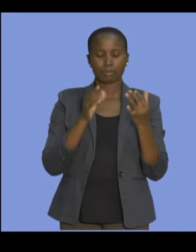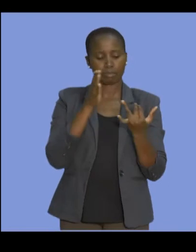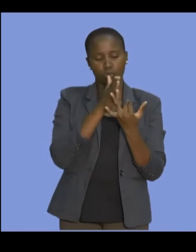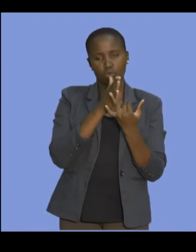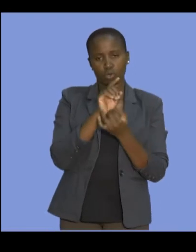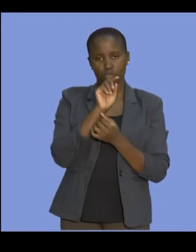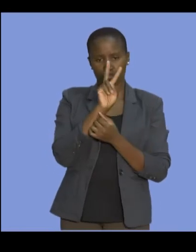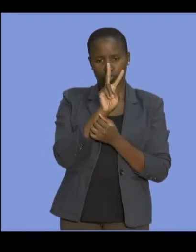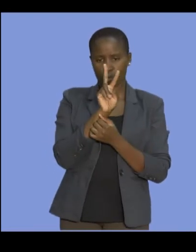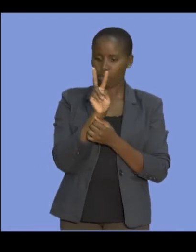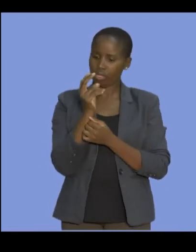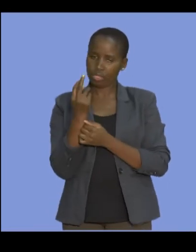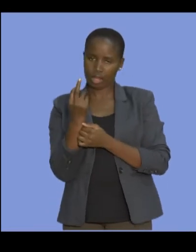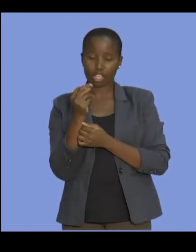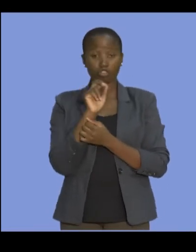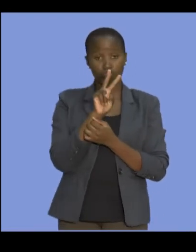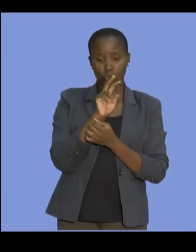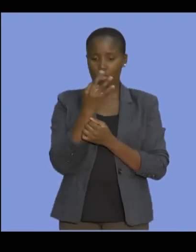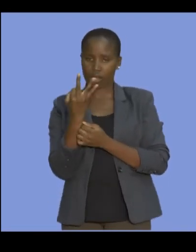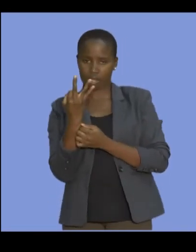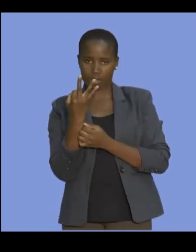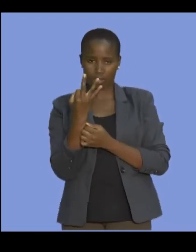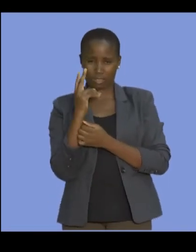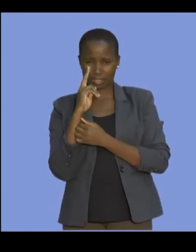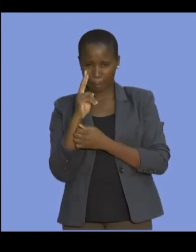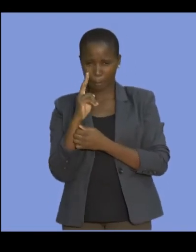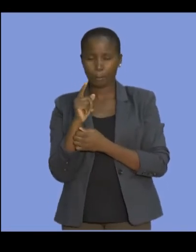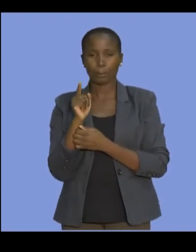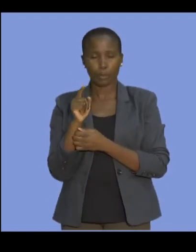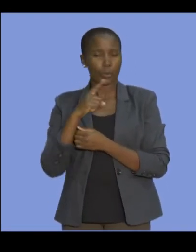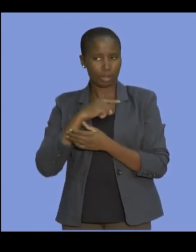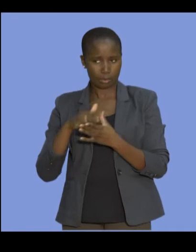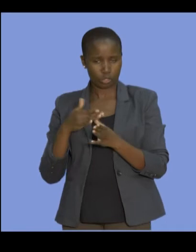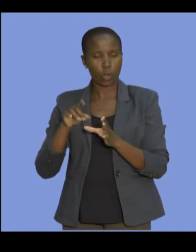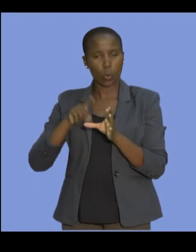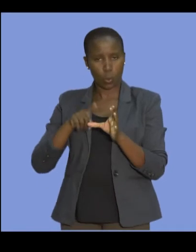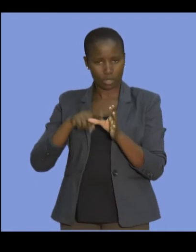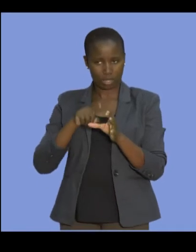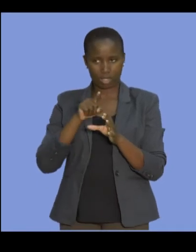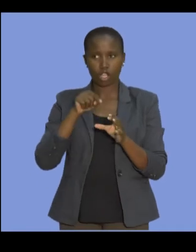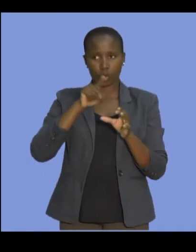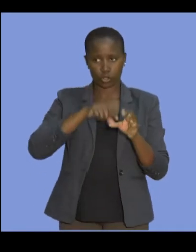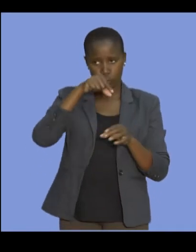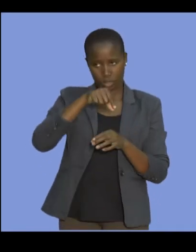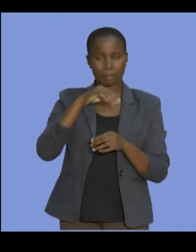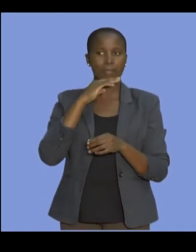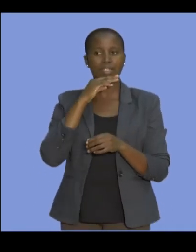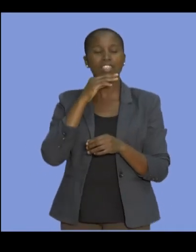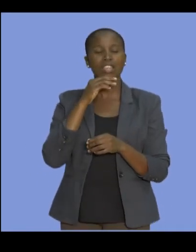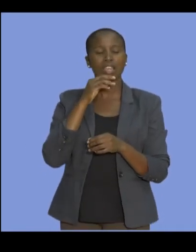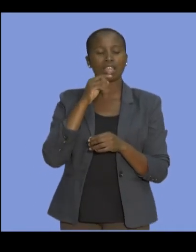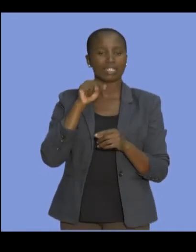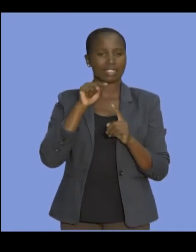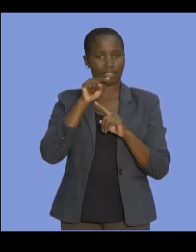3. Are we together? Because the lower quarter is the quarter of the data. So it's 2 plus 3 divided by 2, we get